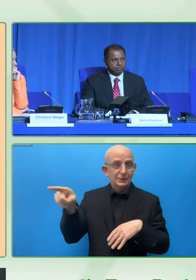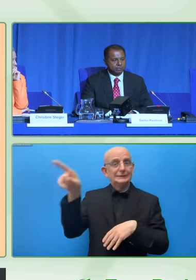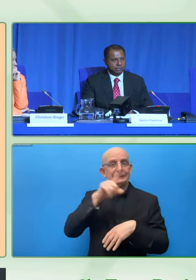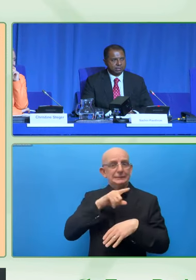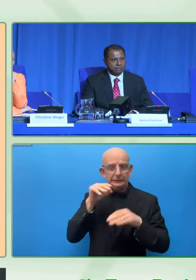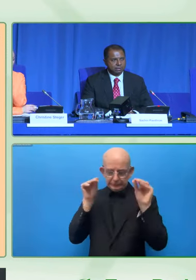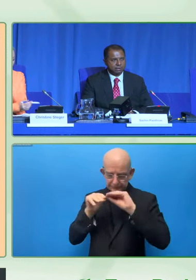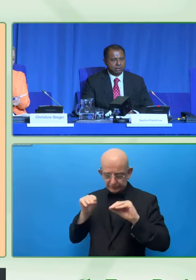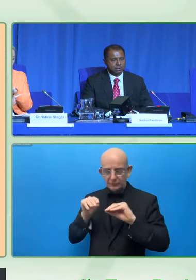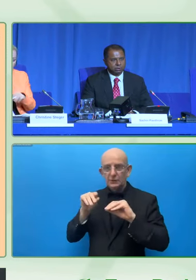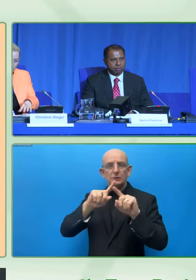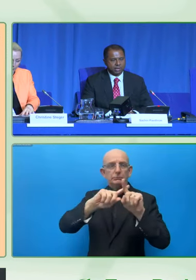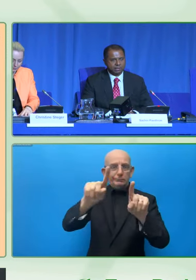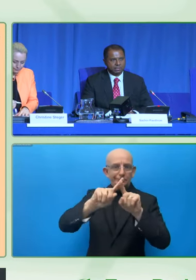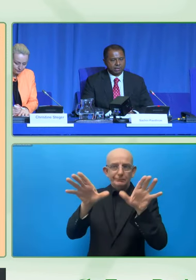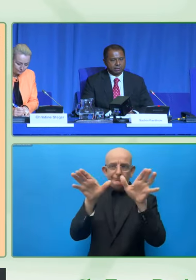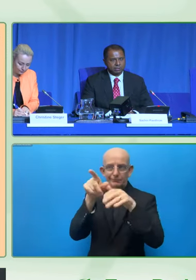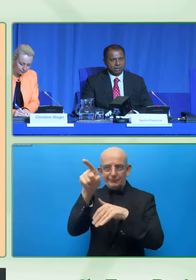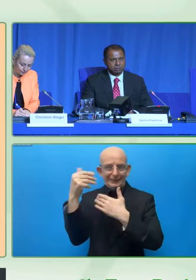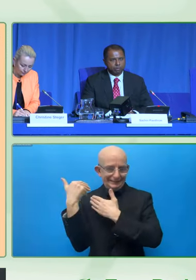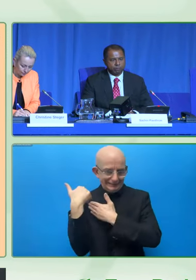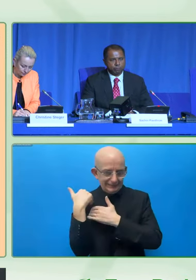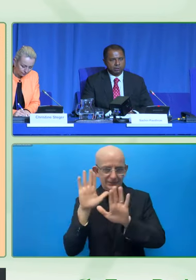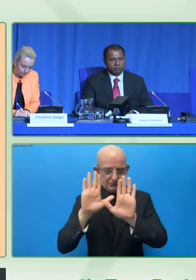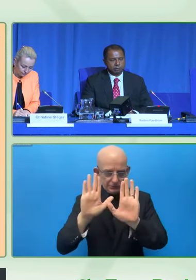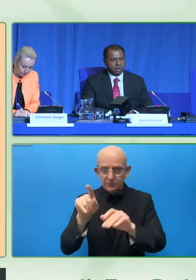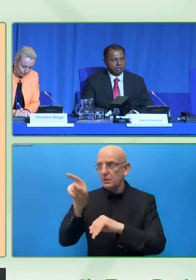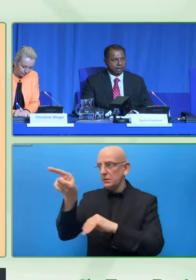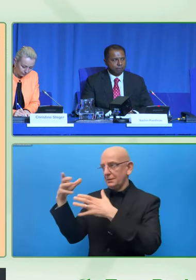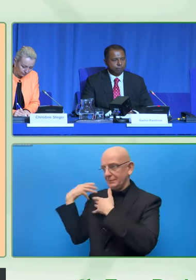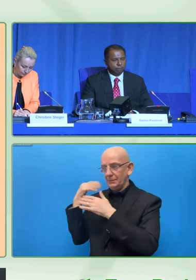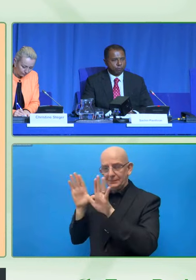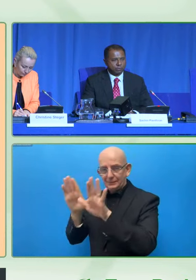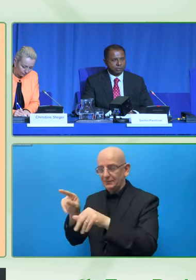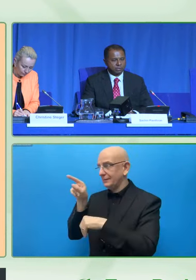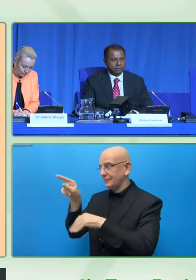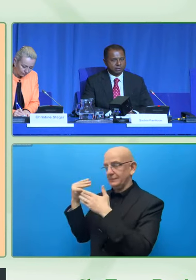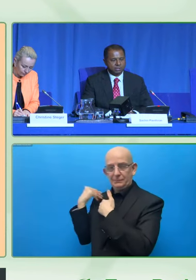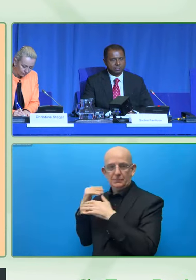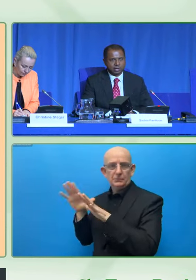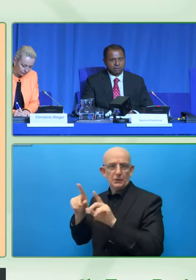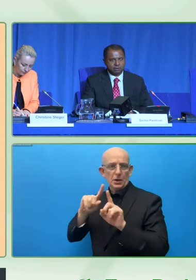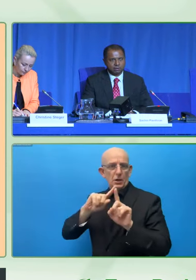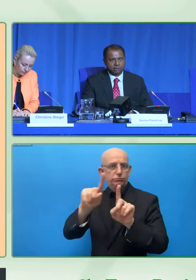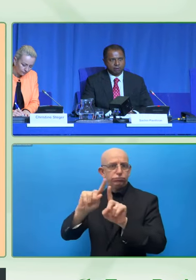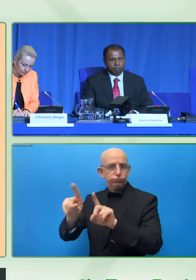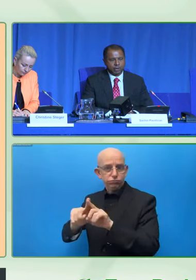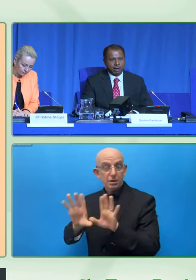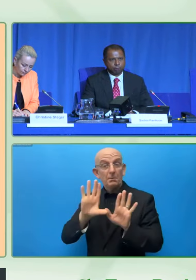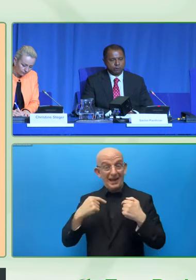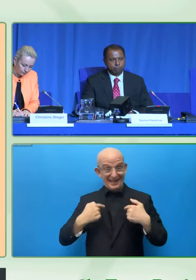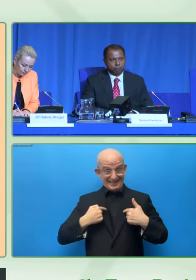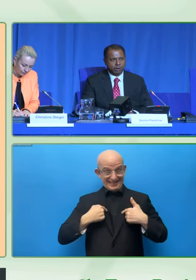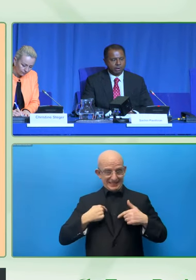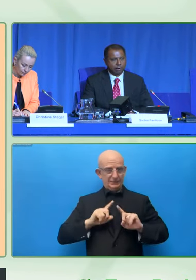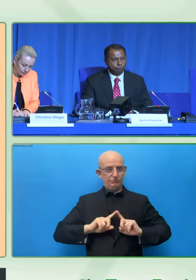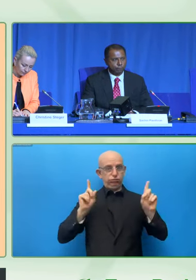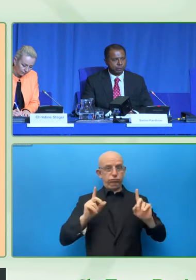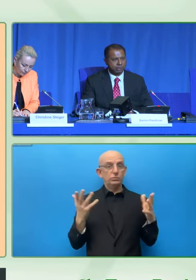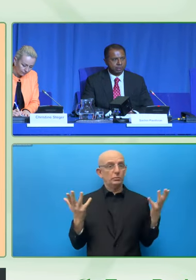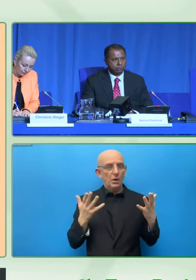technical expertise to write these technical standards, but we do not enforce these standards. We have only